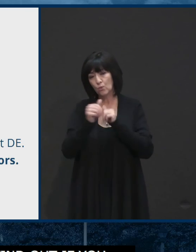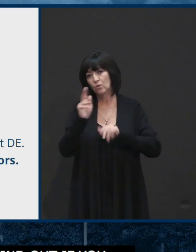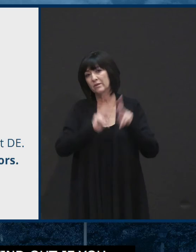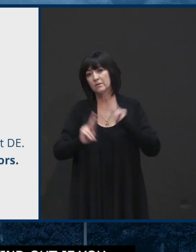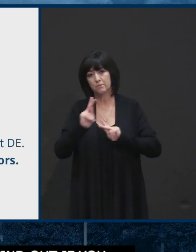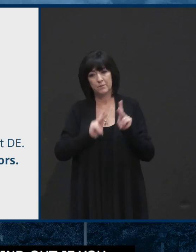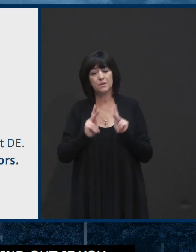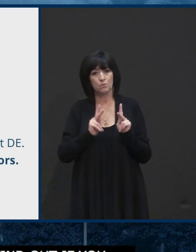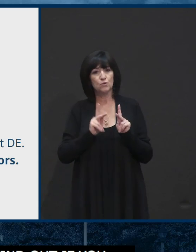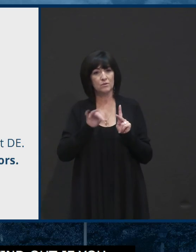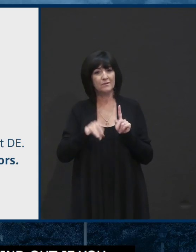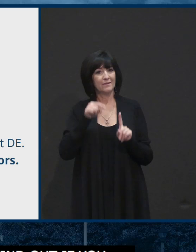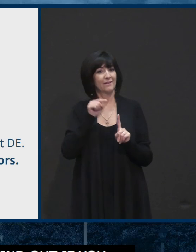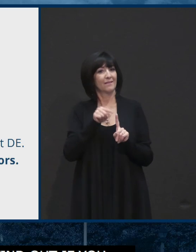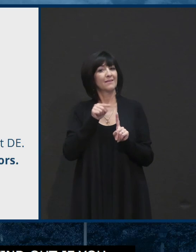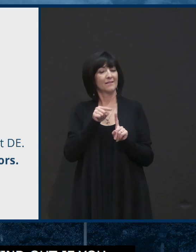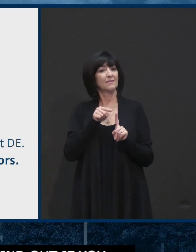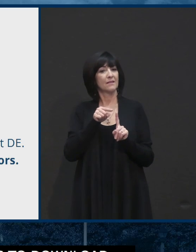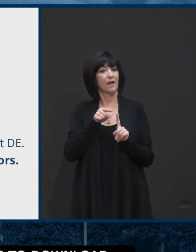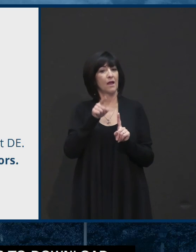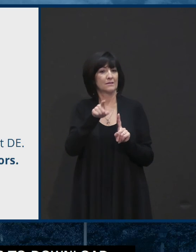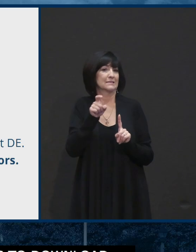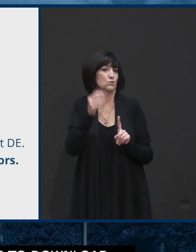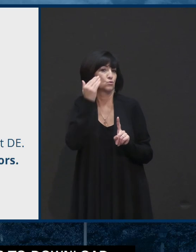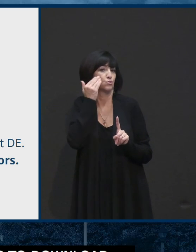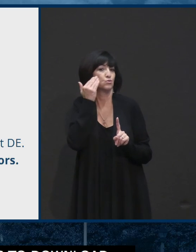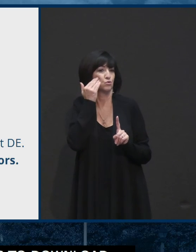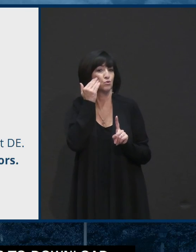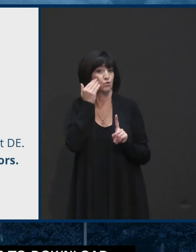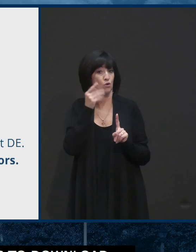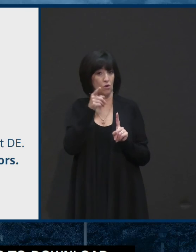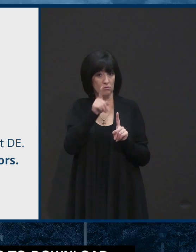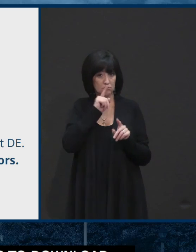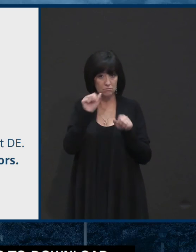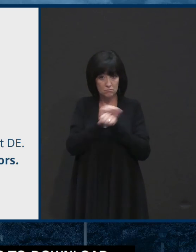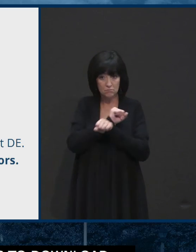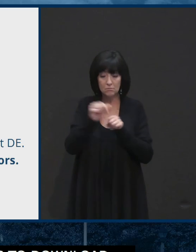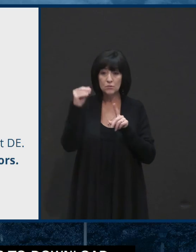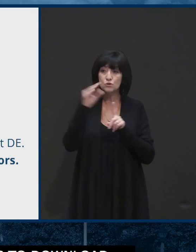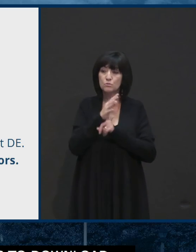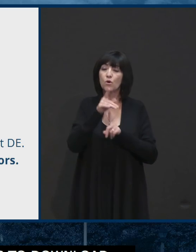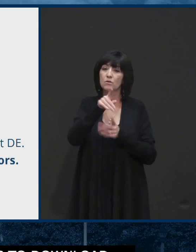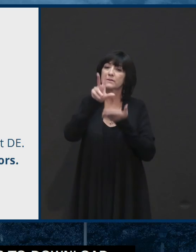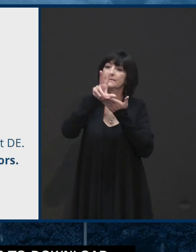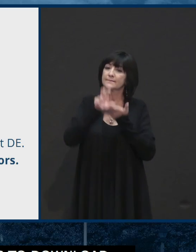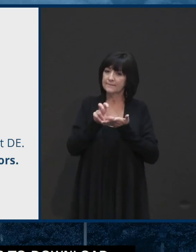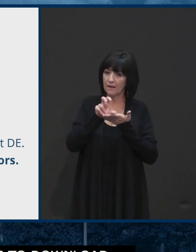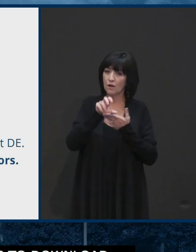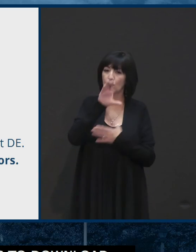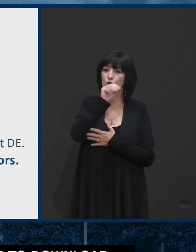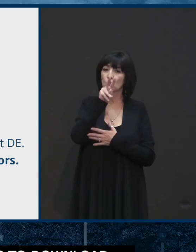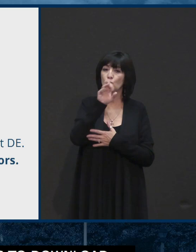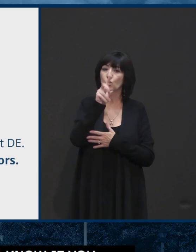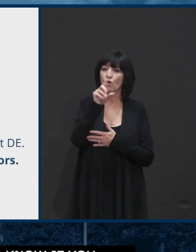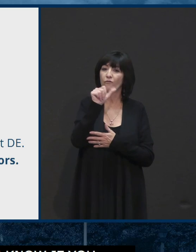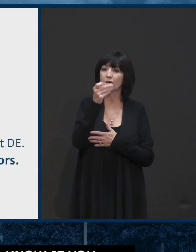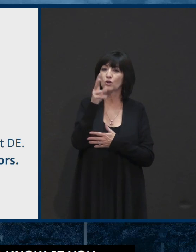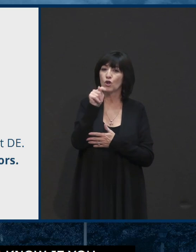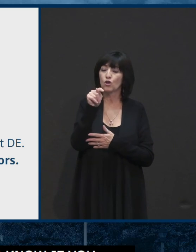been exposed to somebody who's tested positive of COVID-19. You can do it